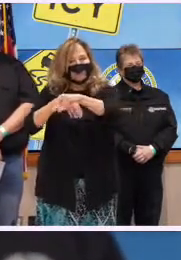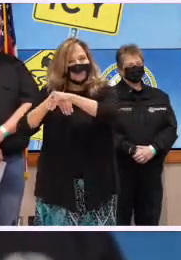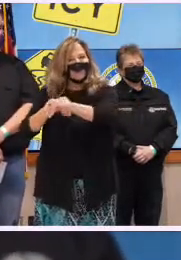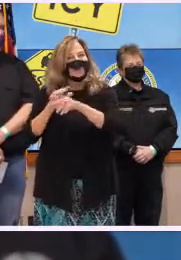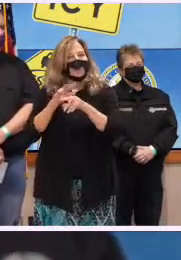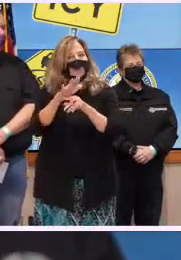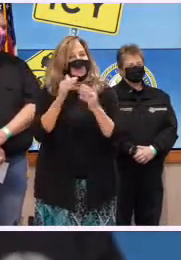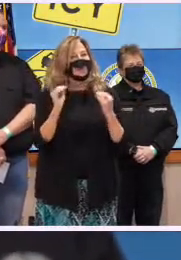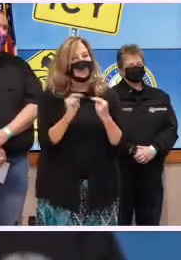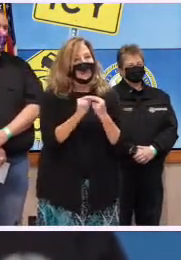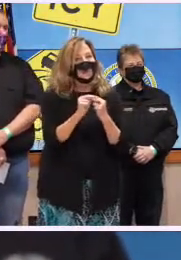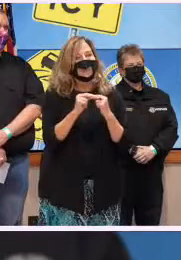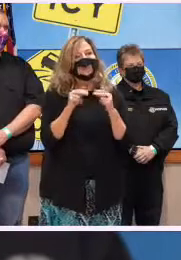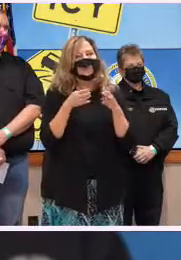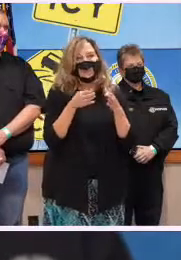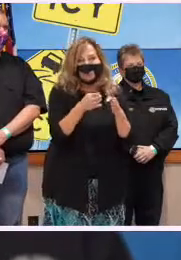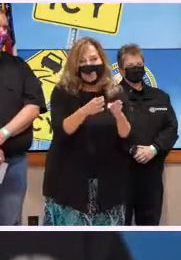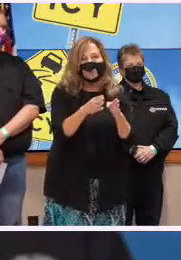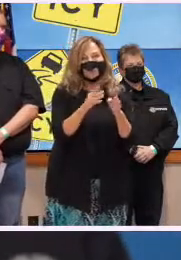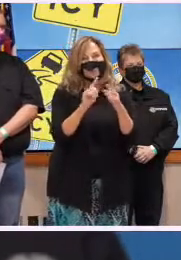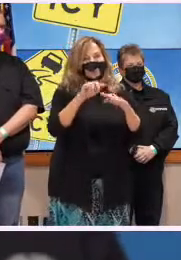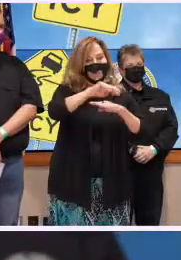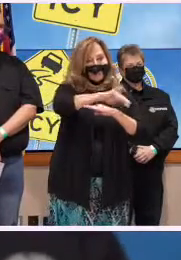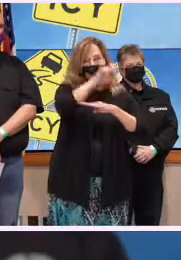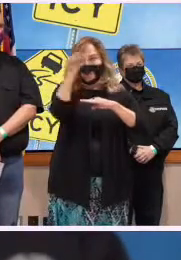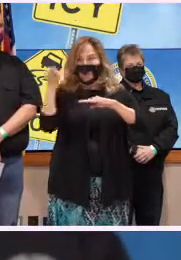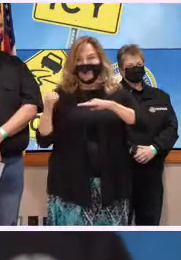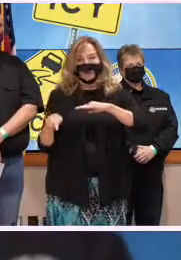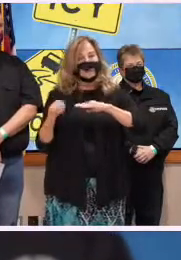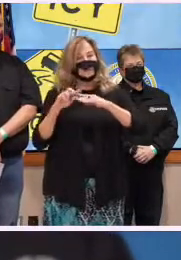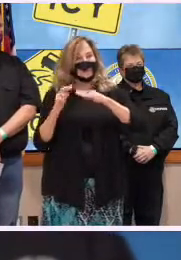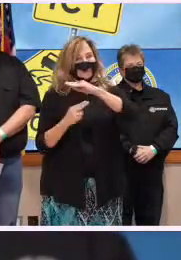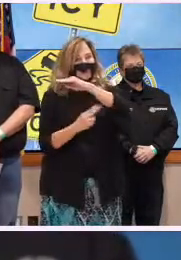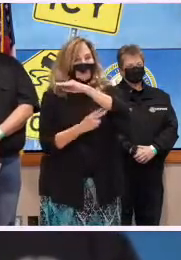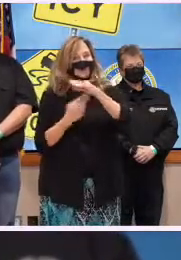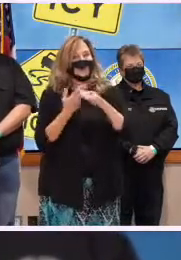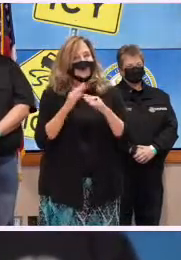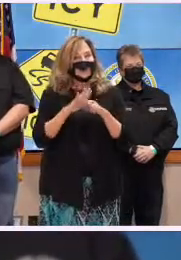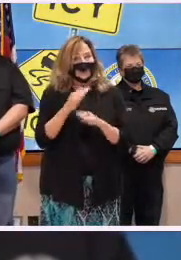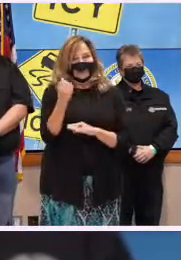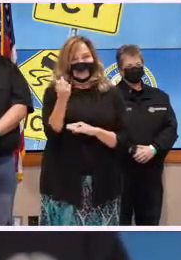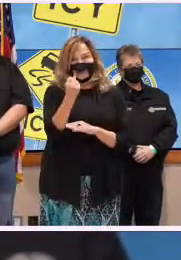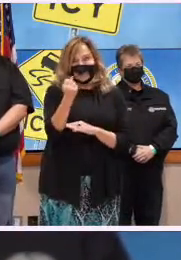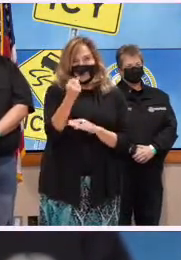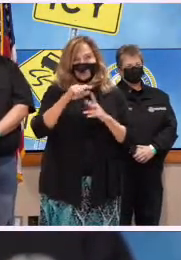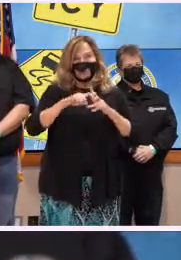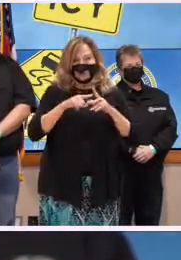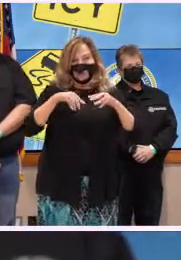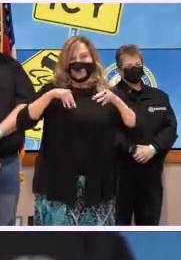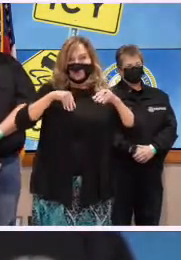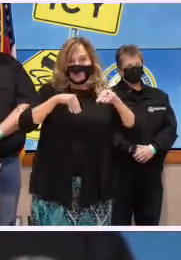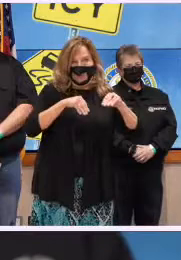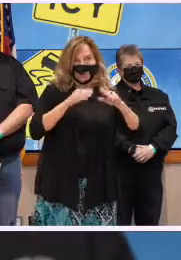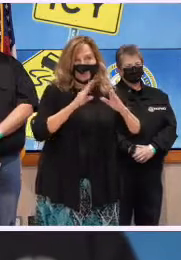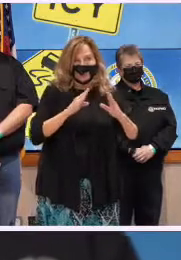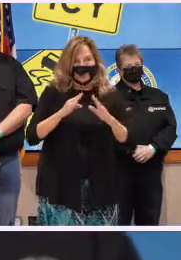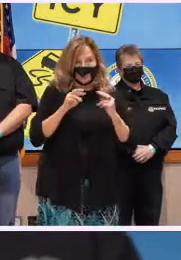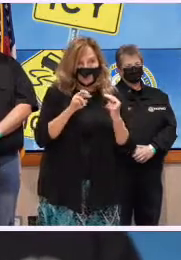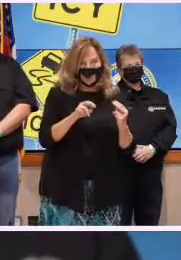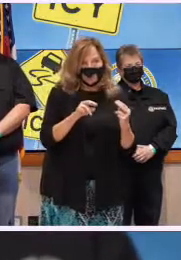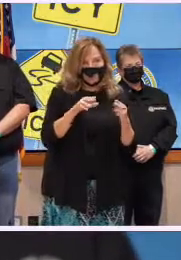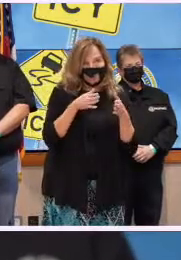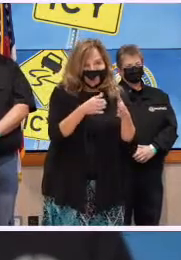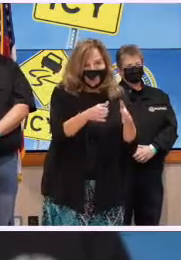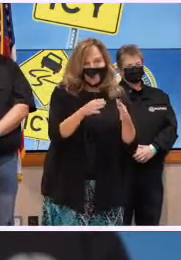and overpasses in the city of Houston on Saturday, and then they will do the heavy mix, icing, de-icing,